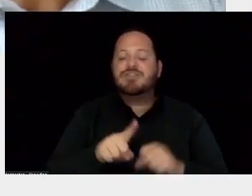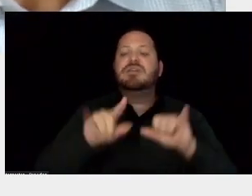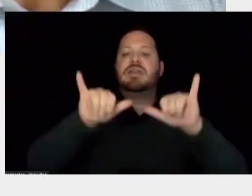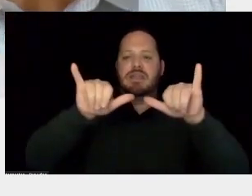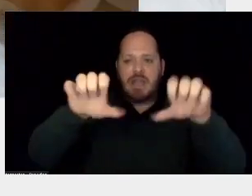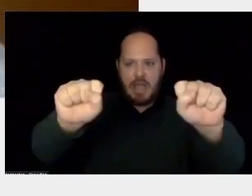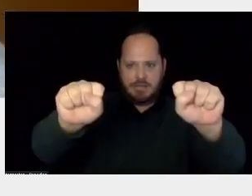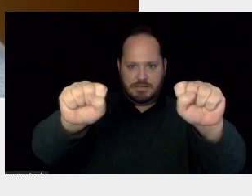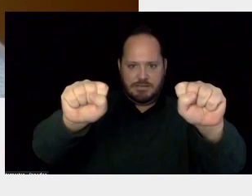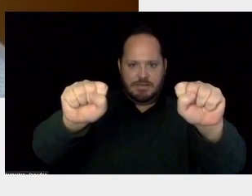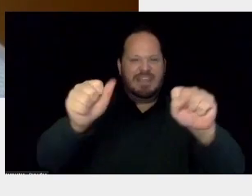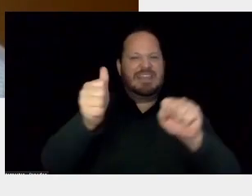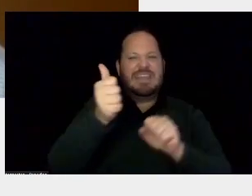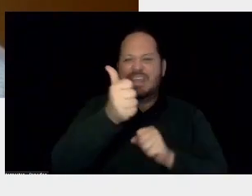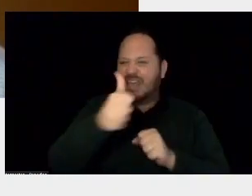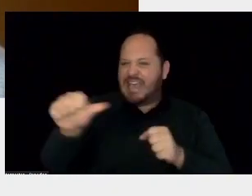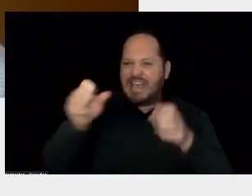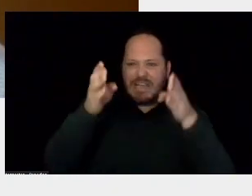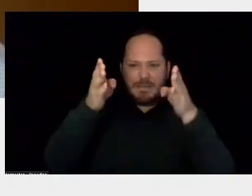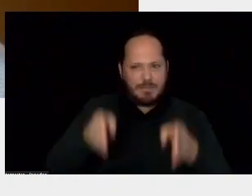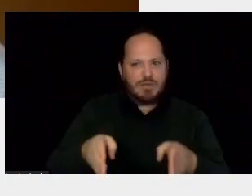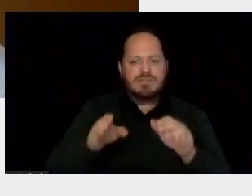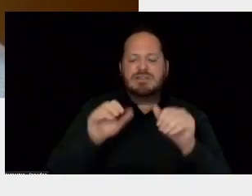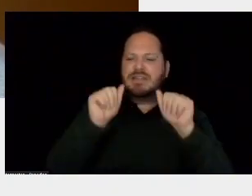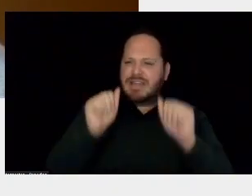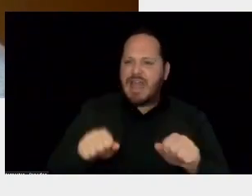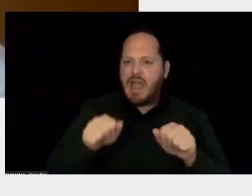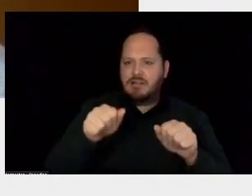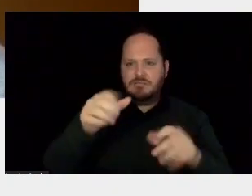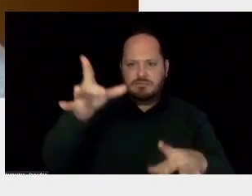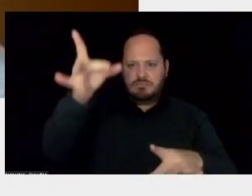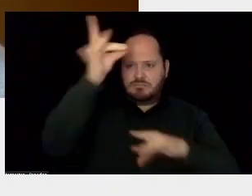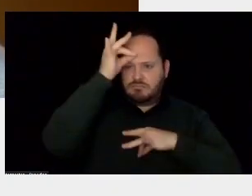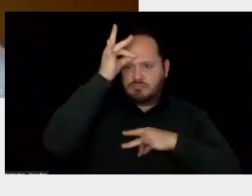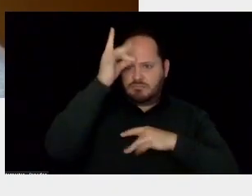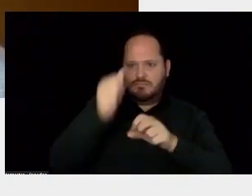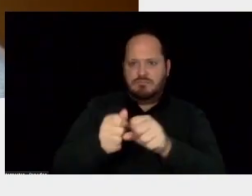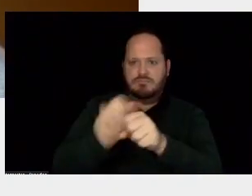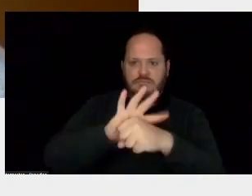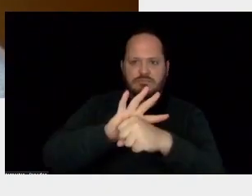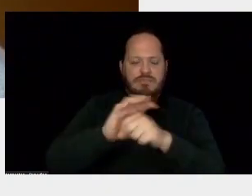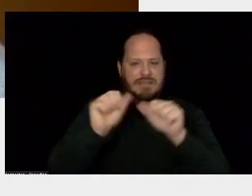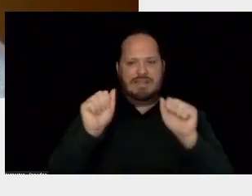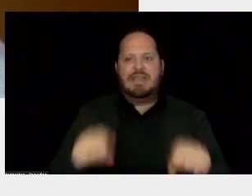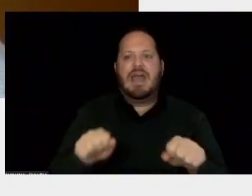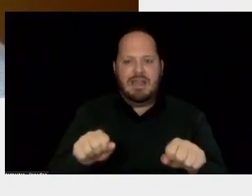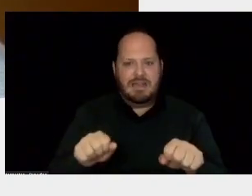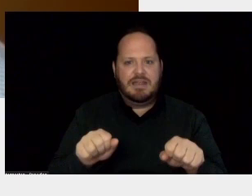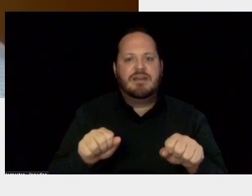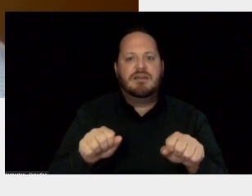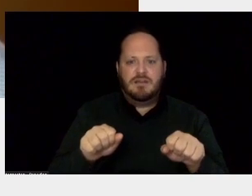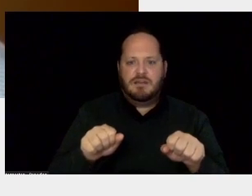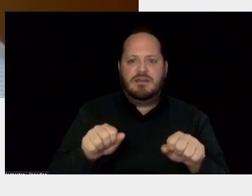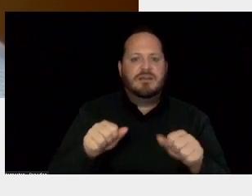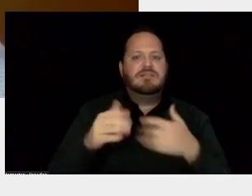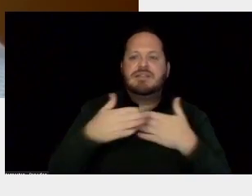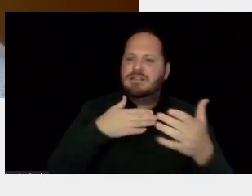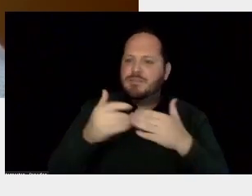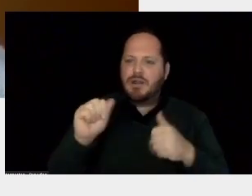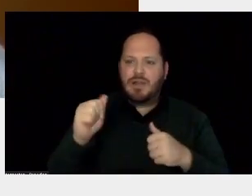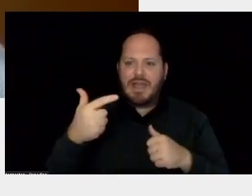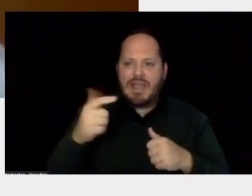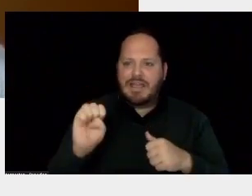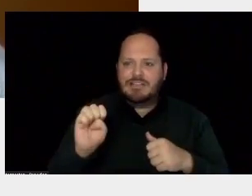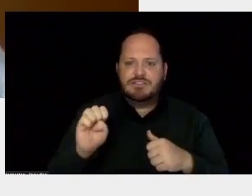yes. Anybody can get COVID-19 at any age. Your likelihood of catching this virus doesn't really